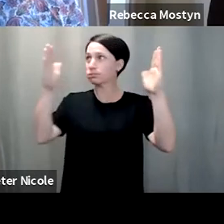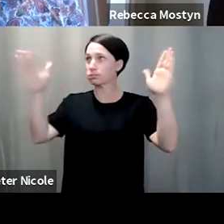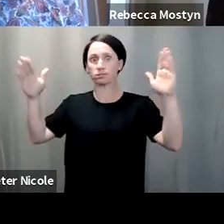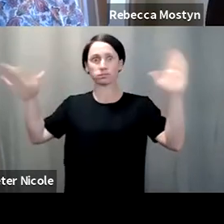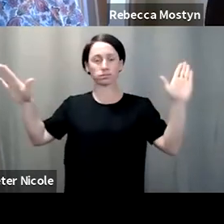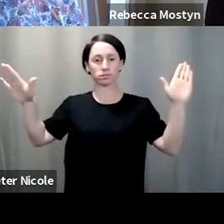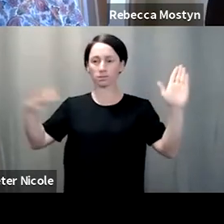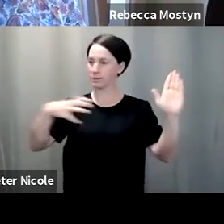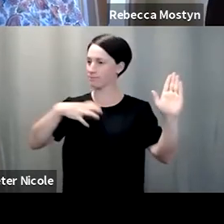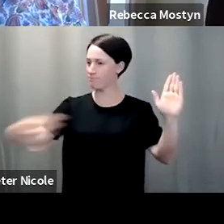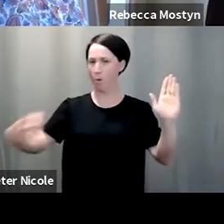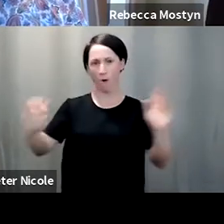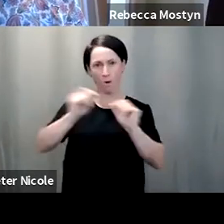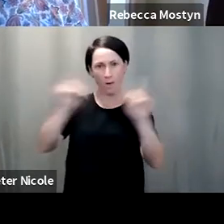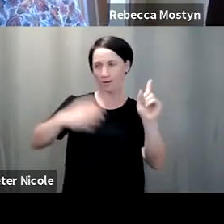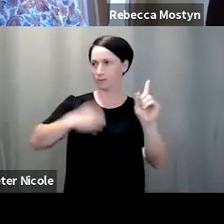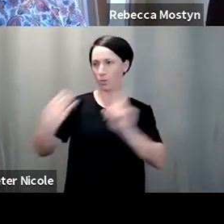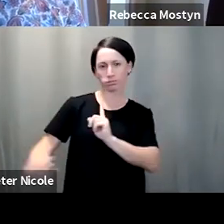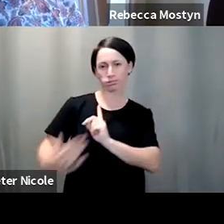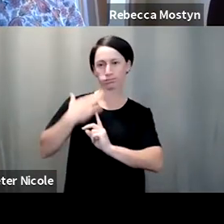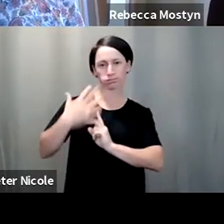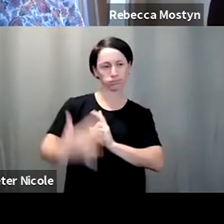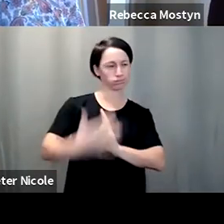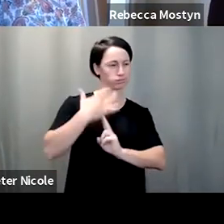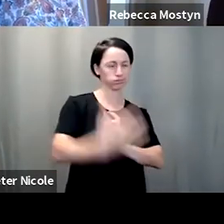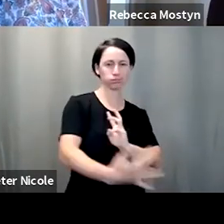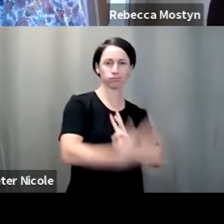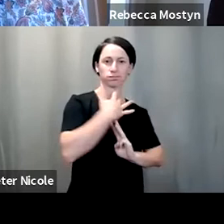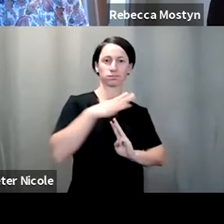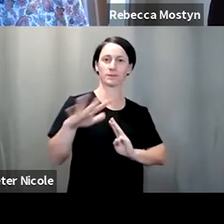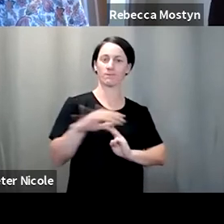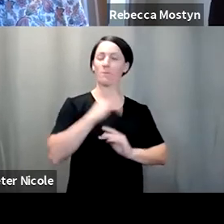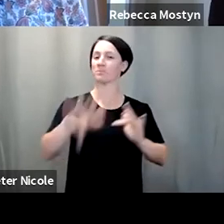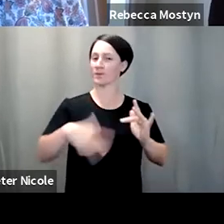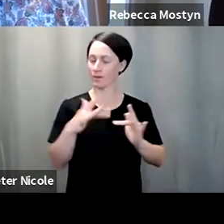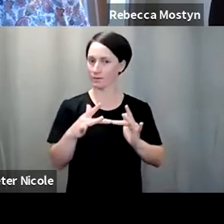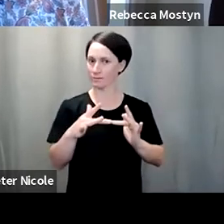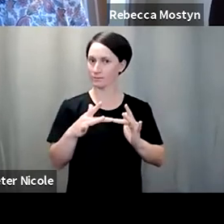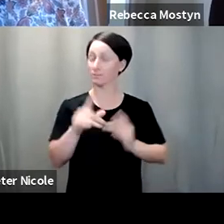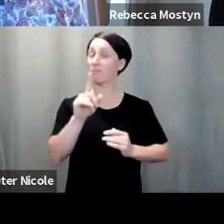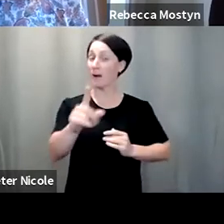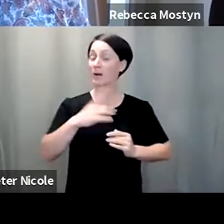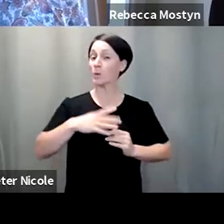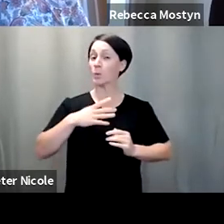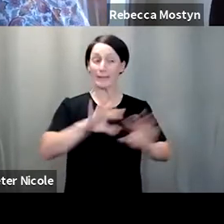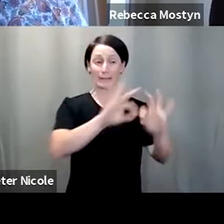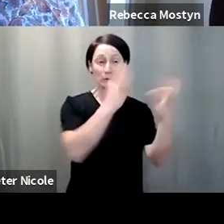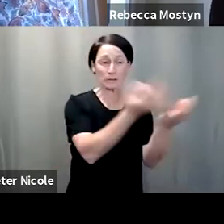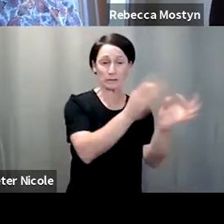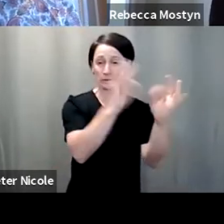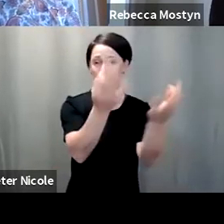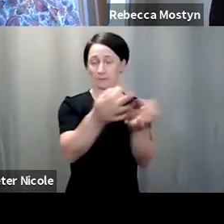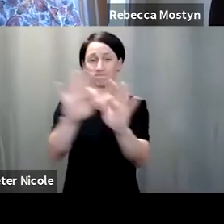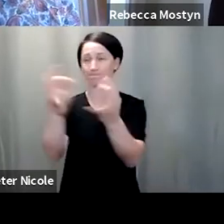through digital work. We just have to come together, and honestly, funders like the Australia Council